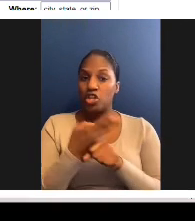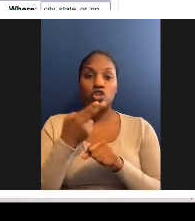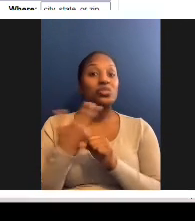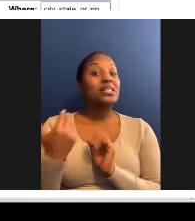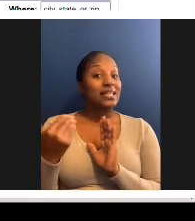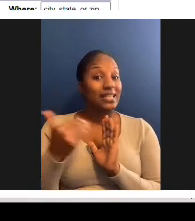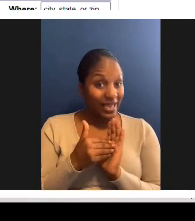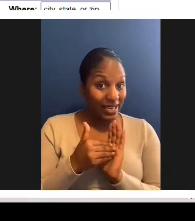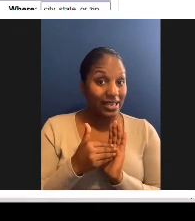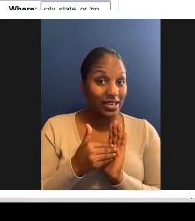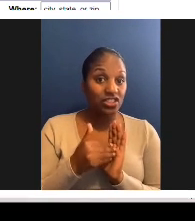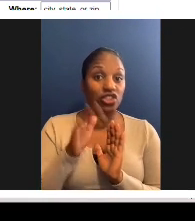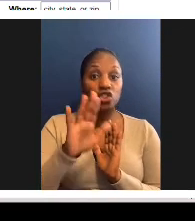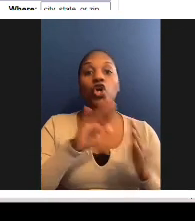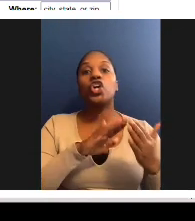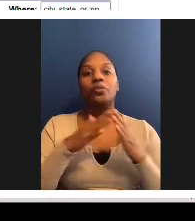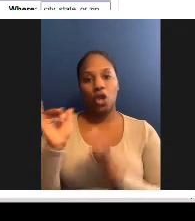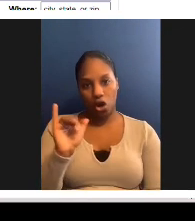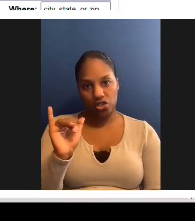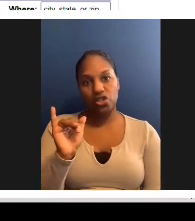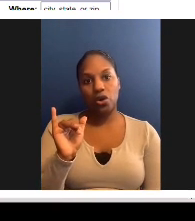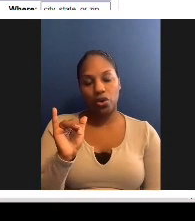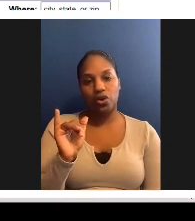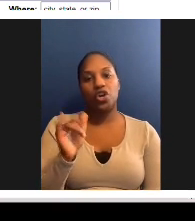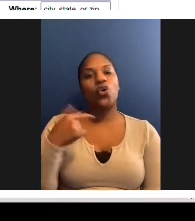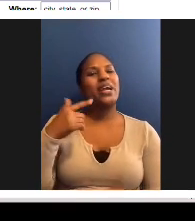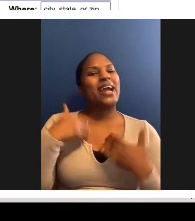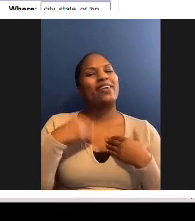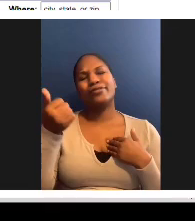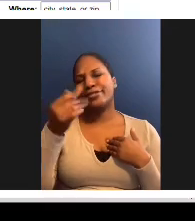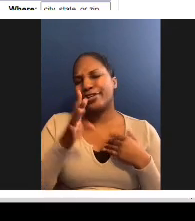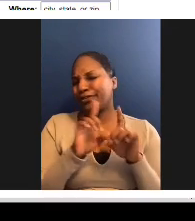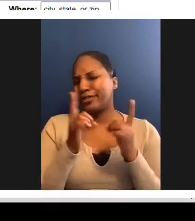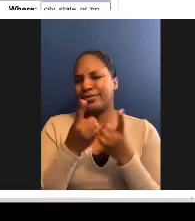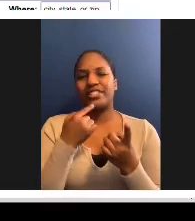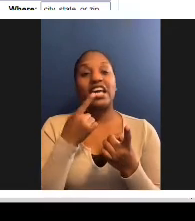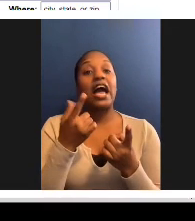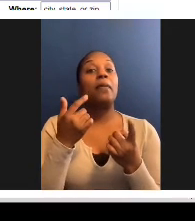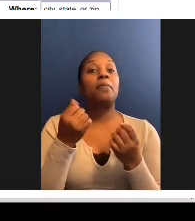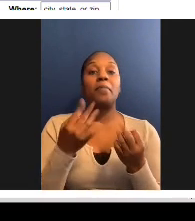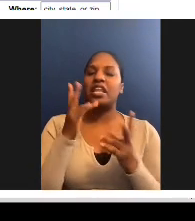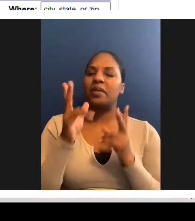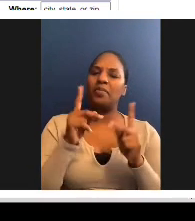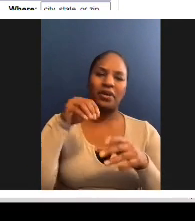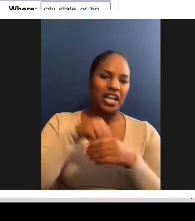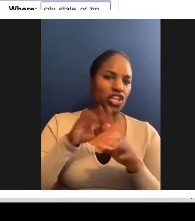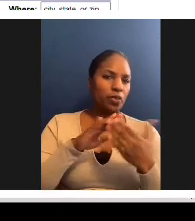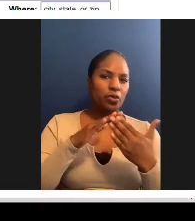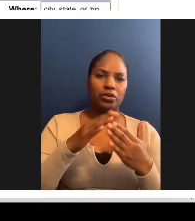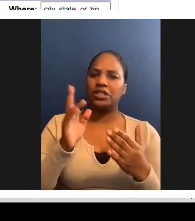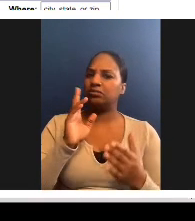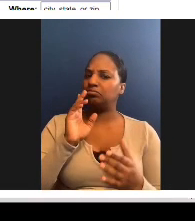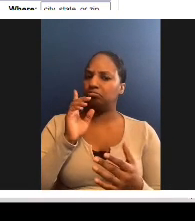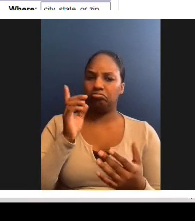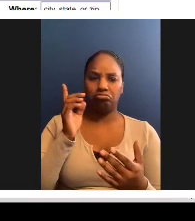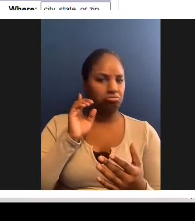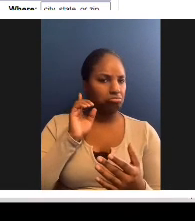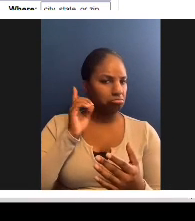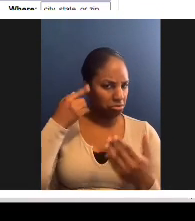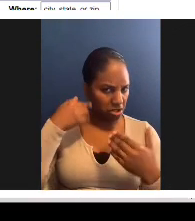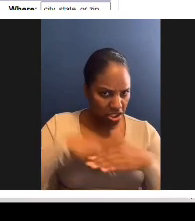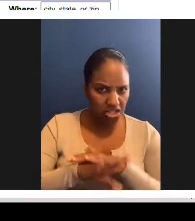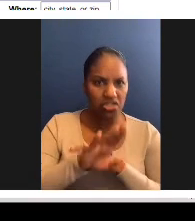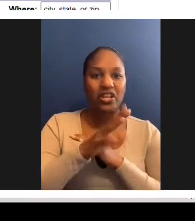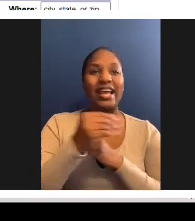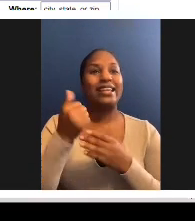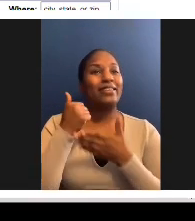these could be used in your community too. We've had several districts that have said that they've had people in the community to come in and they've helped them with cover